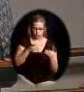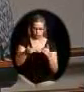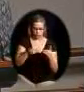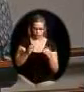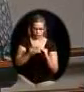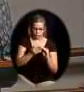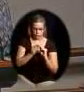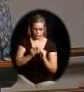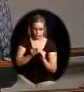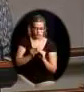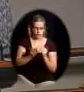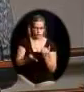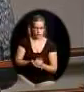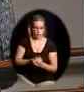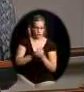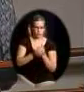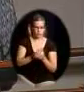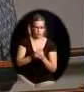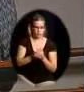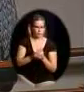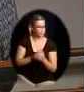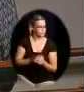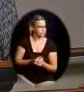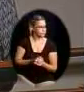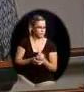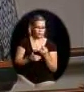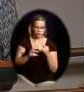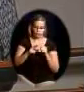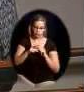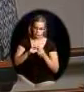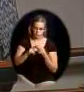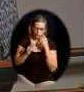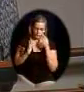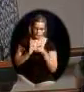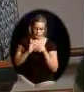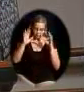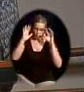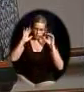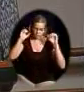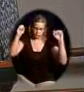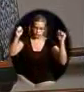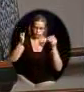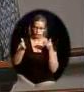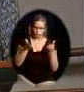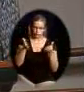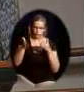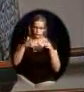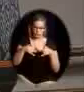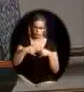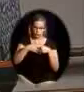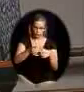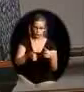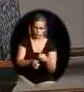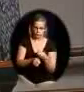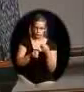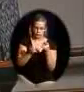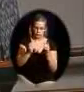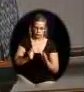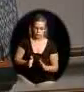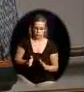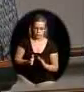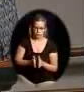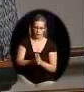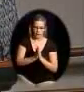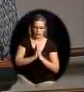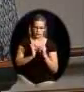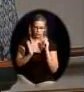with the business partner recognitions. We'll start by recognizing our Presidential Service Award winners. We're asking the representatives